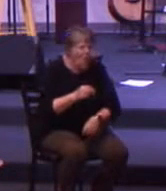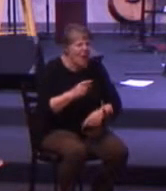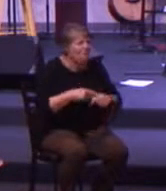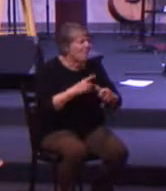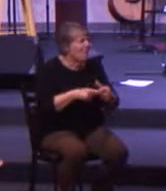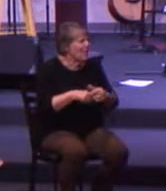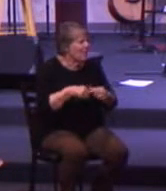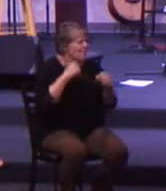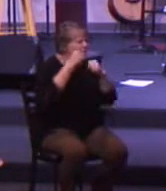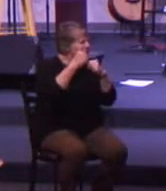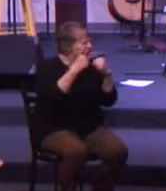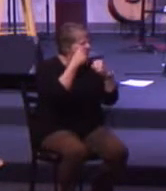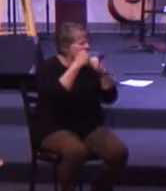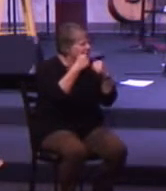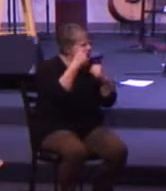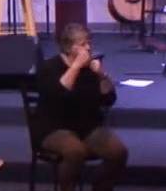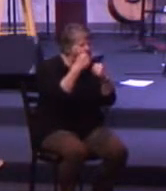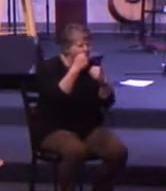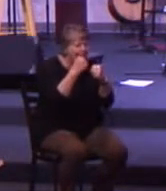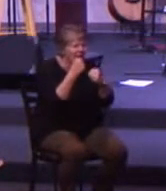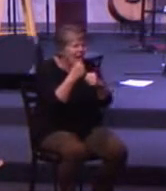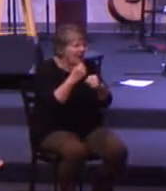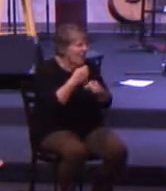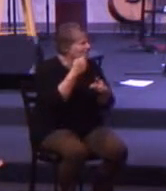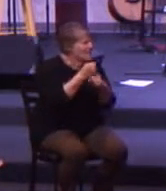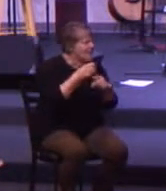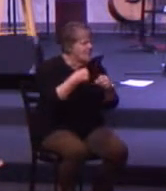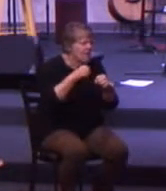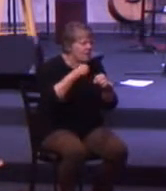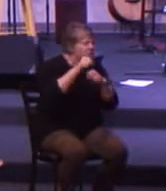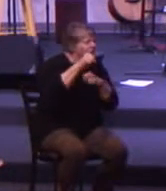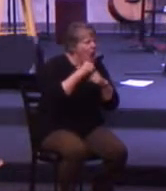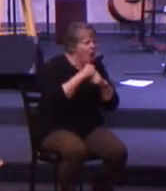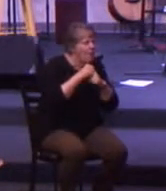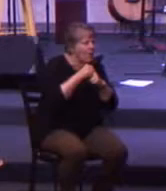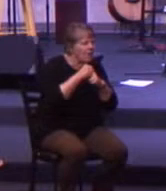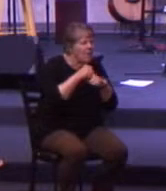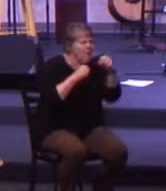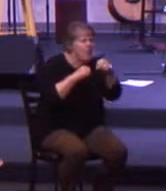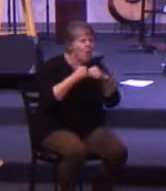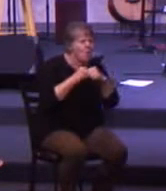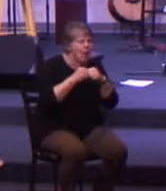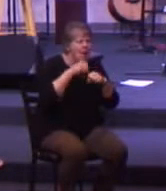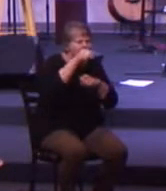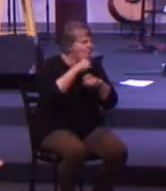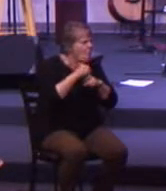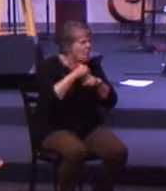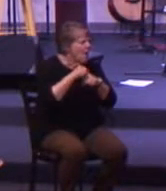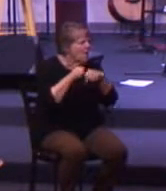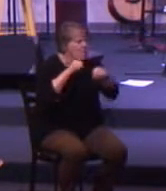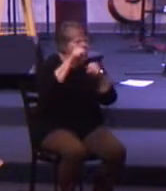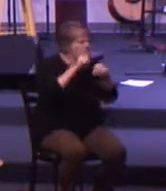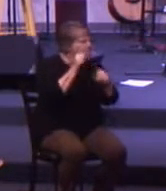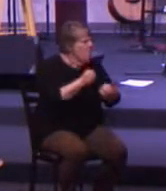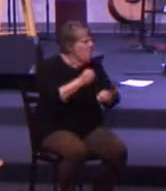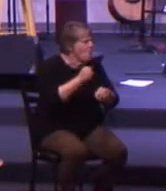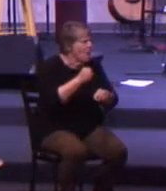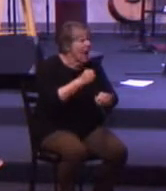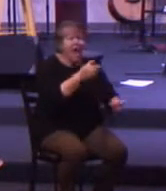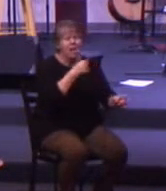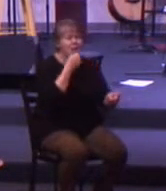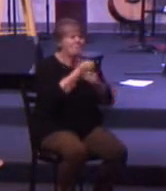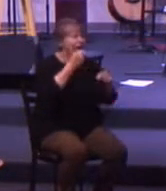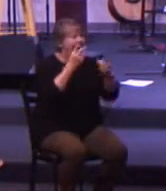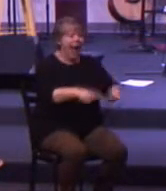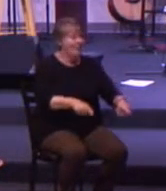pick their hands up, and suddenly they get a good jab, and suddenly they get two, and then suddenly the boxer beats their opponent.